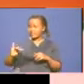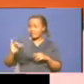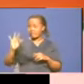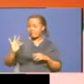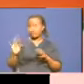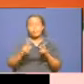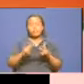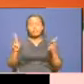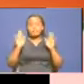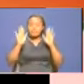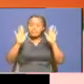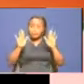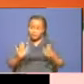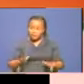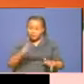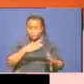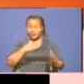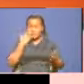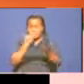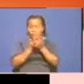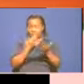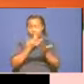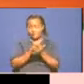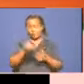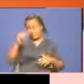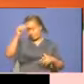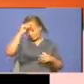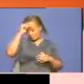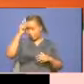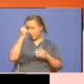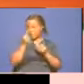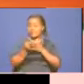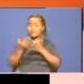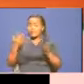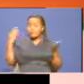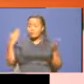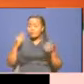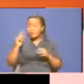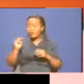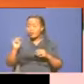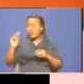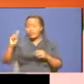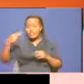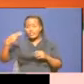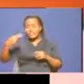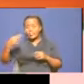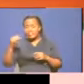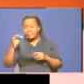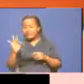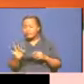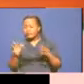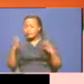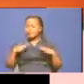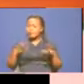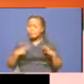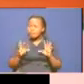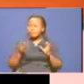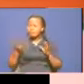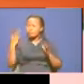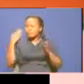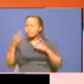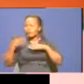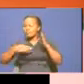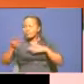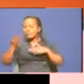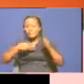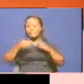government for their initiative for the NHIF, because I used to see before the NHIF came in, mm-hmm. people would be selling land to get their loved ones